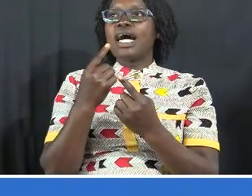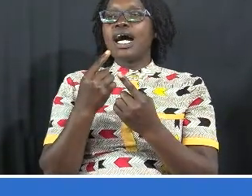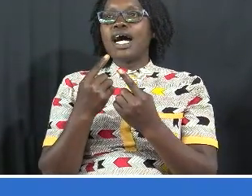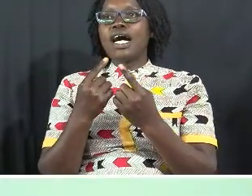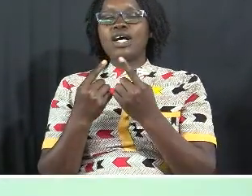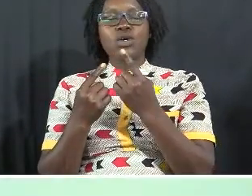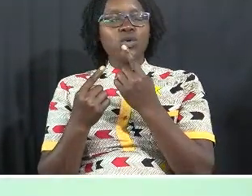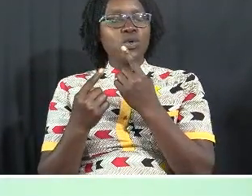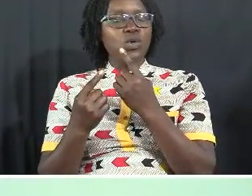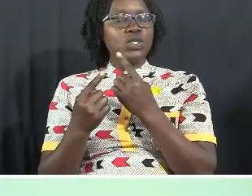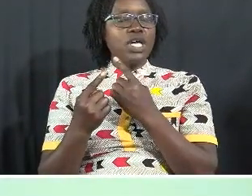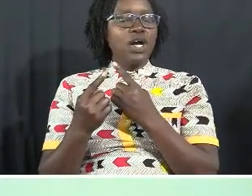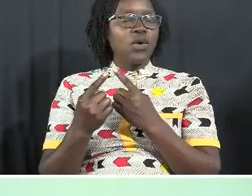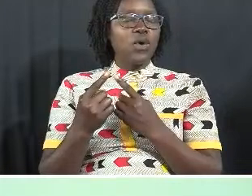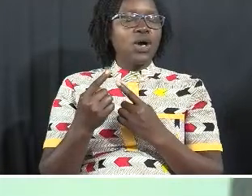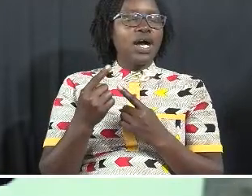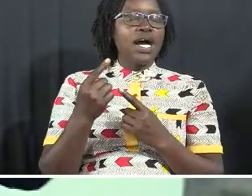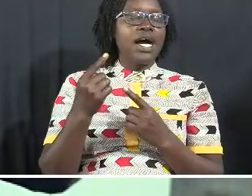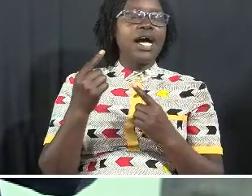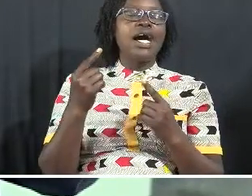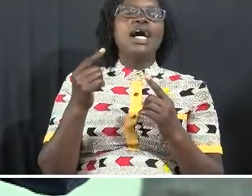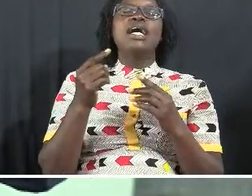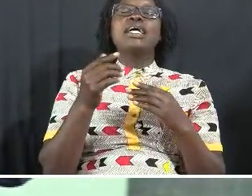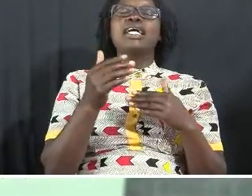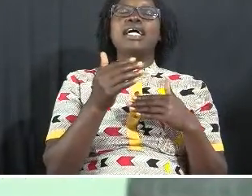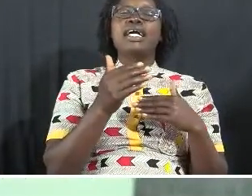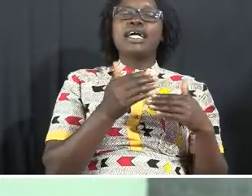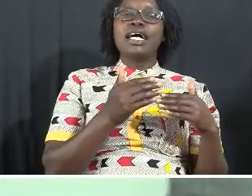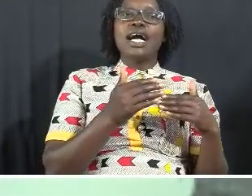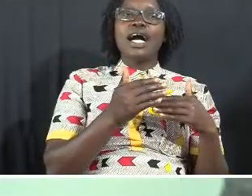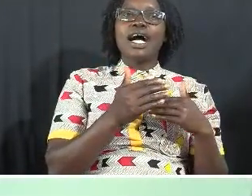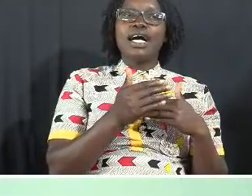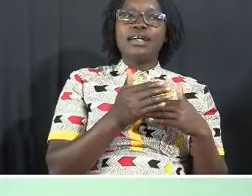anakuja, kuja kwake